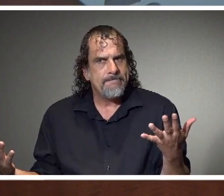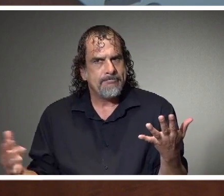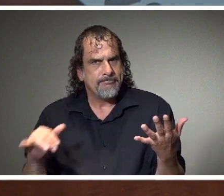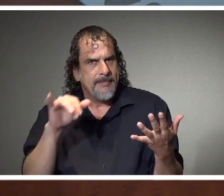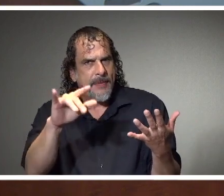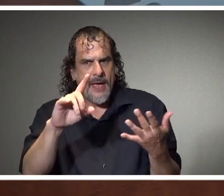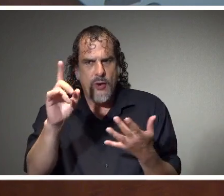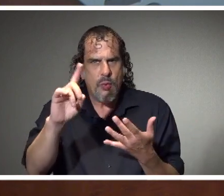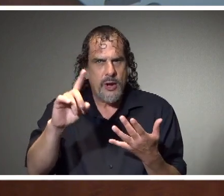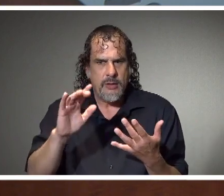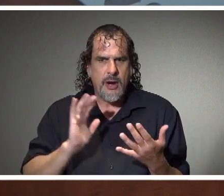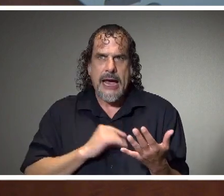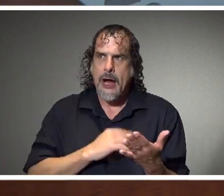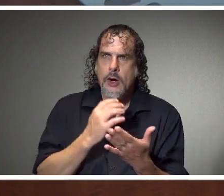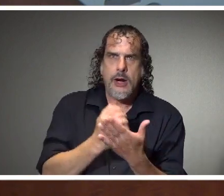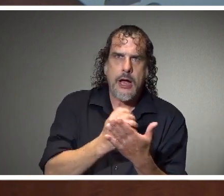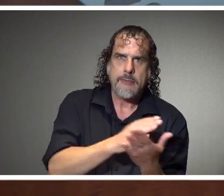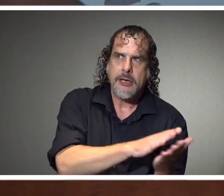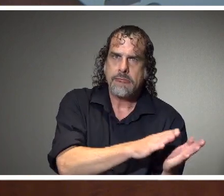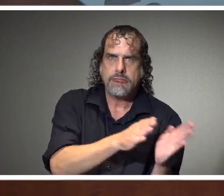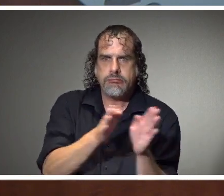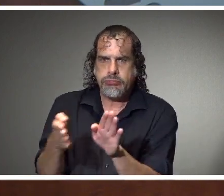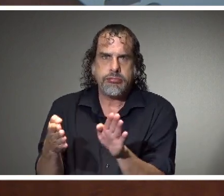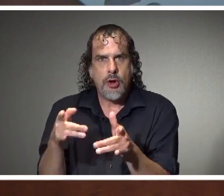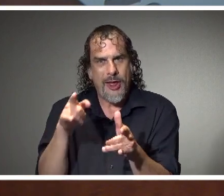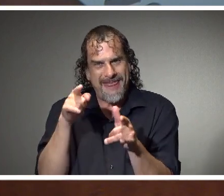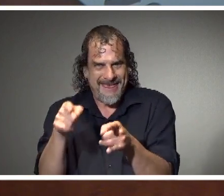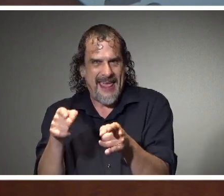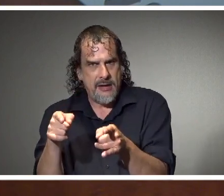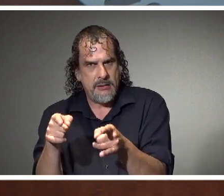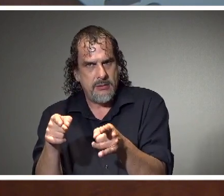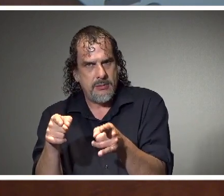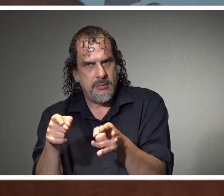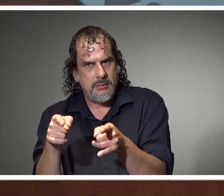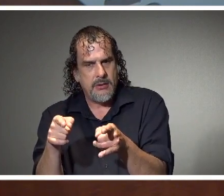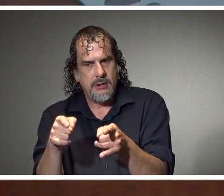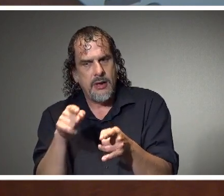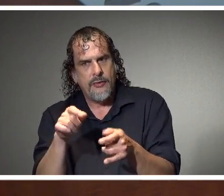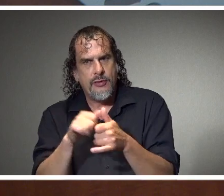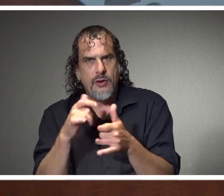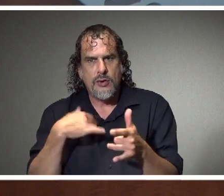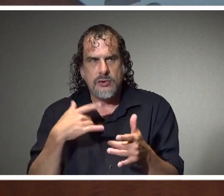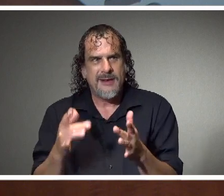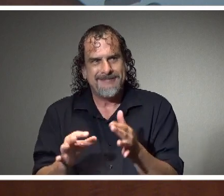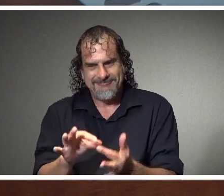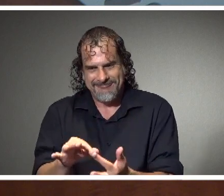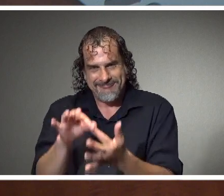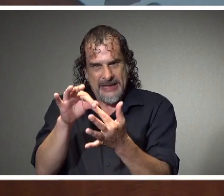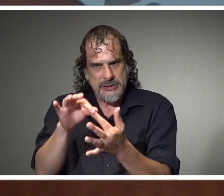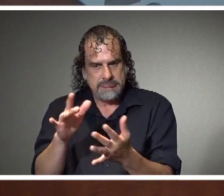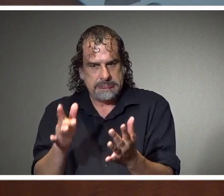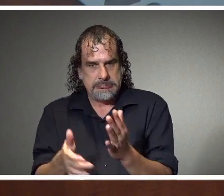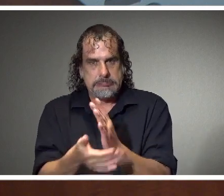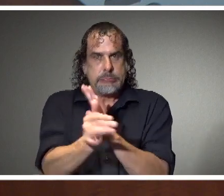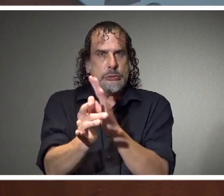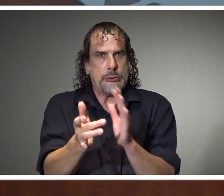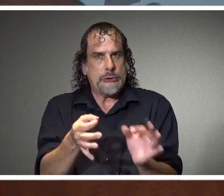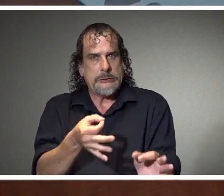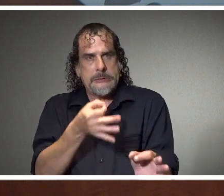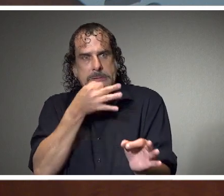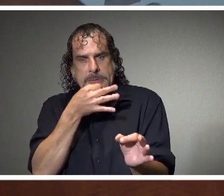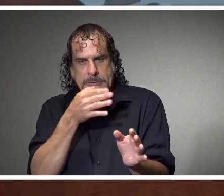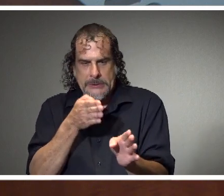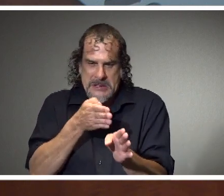where the economy has taken us, is more of these highly specialized,